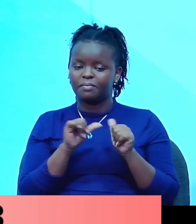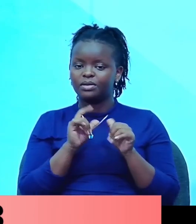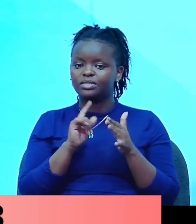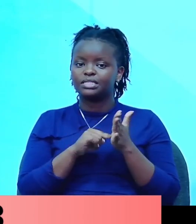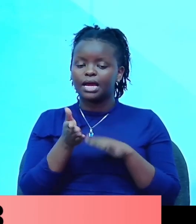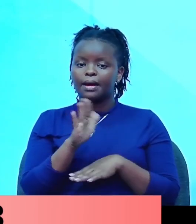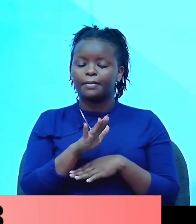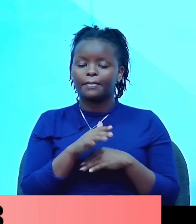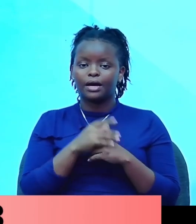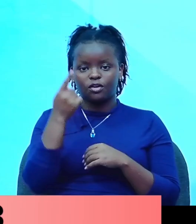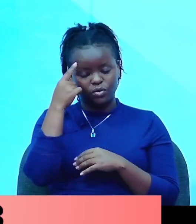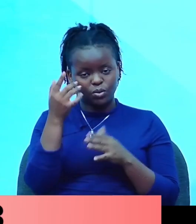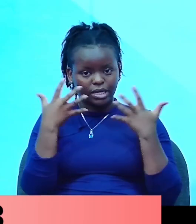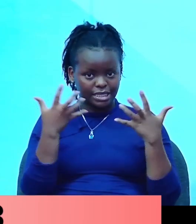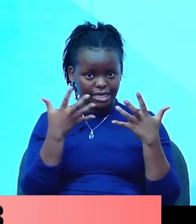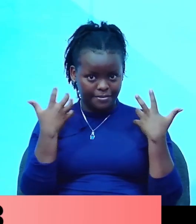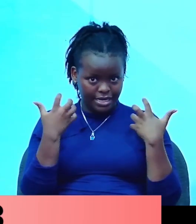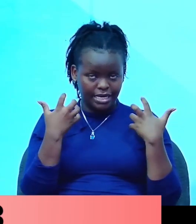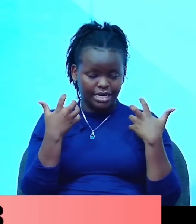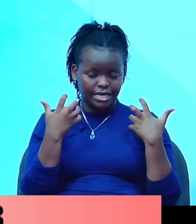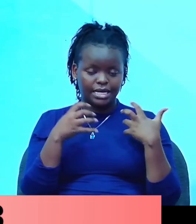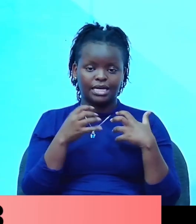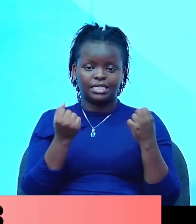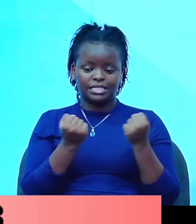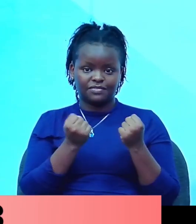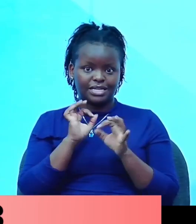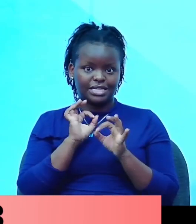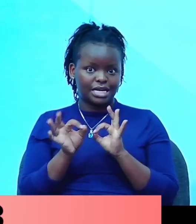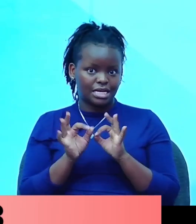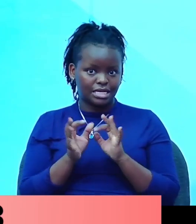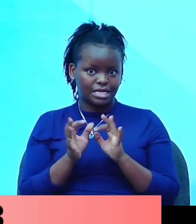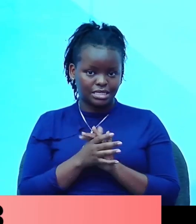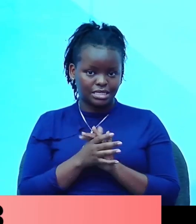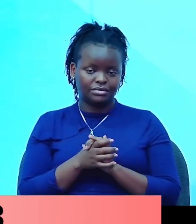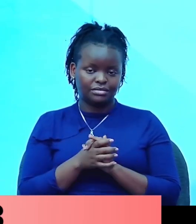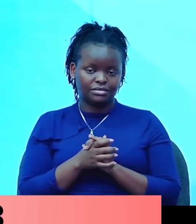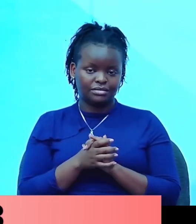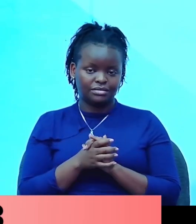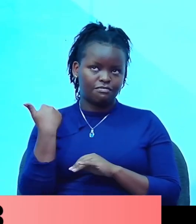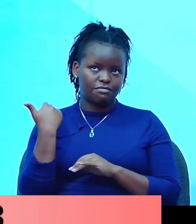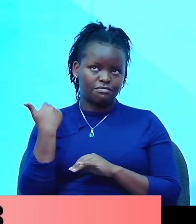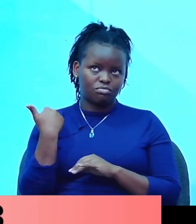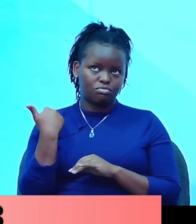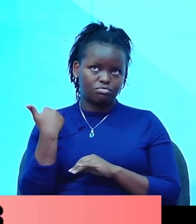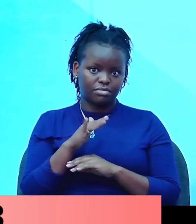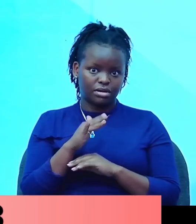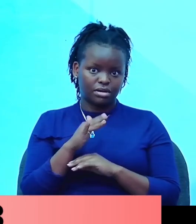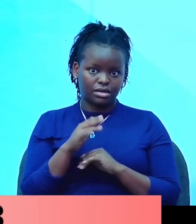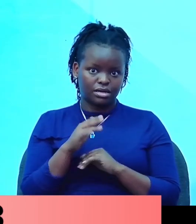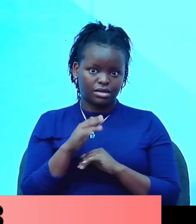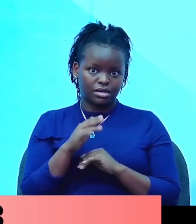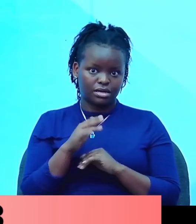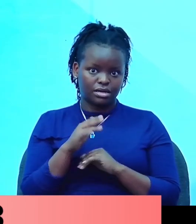of KCB. I mean, Safari Rally, when the way it resumed a few years back, and KCB now is the official